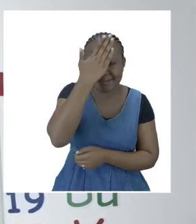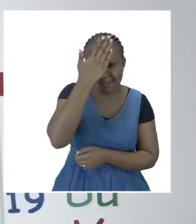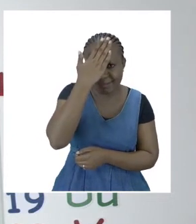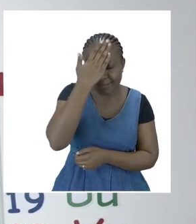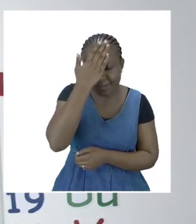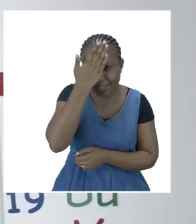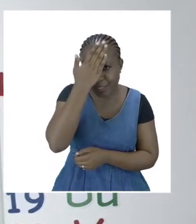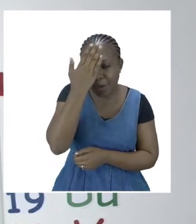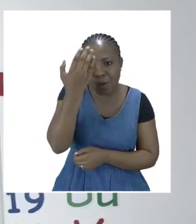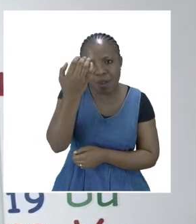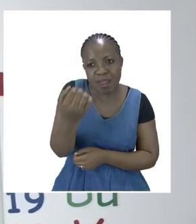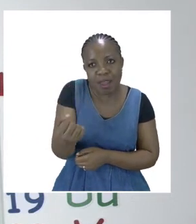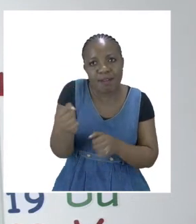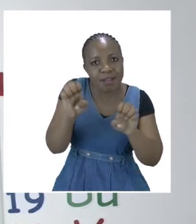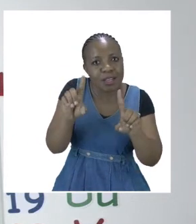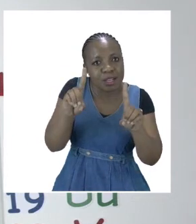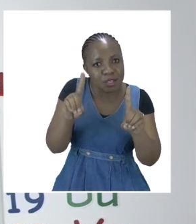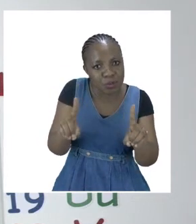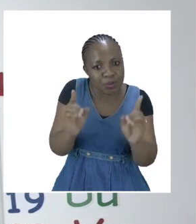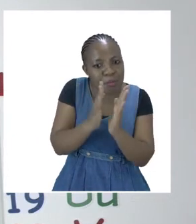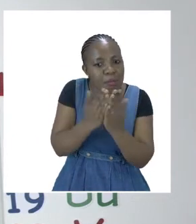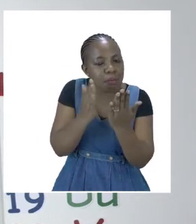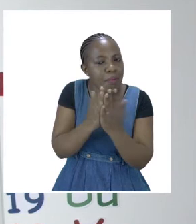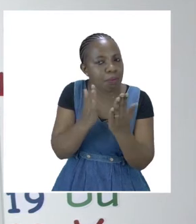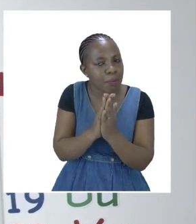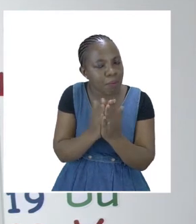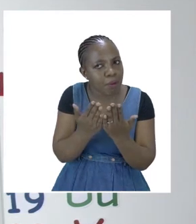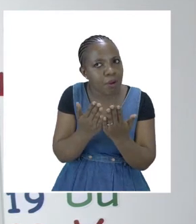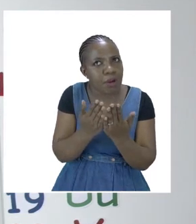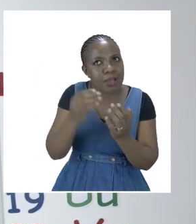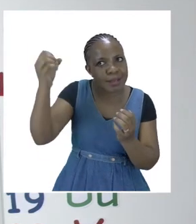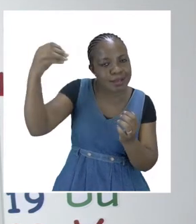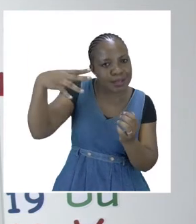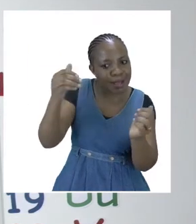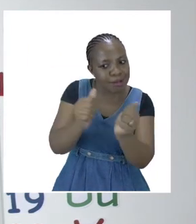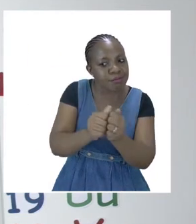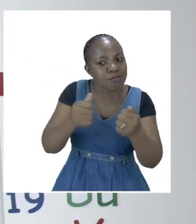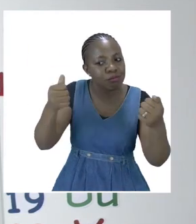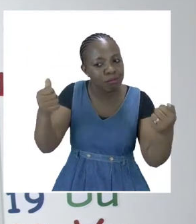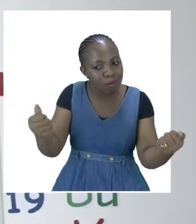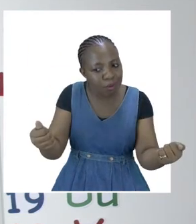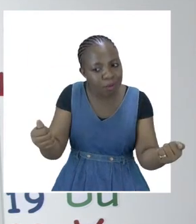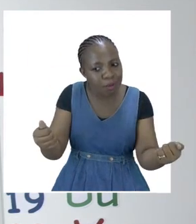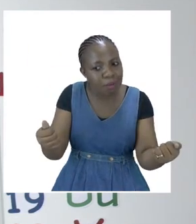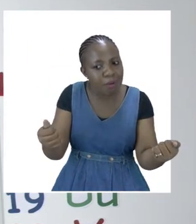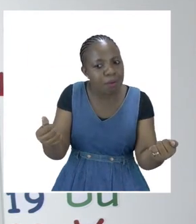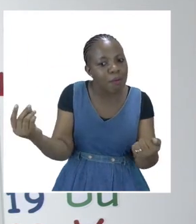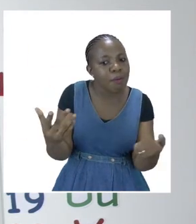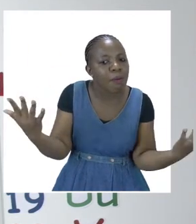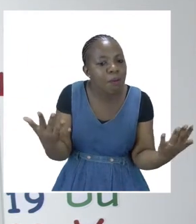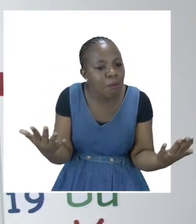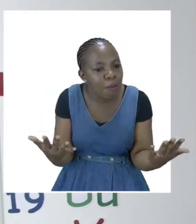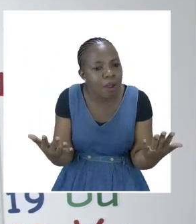booklet in our daily newspaper, street sales, or at your school every Monday